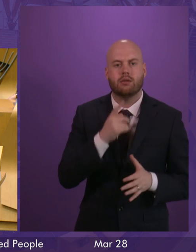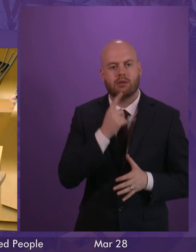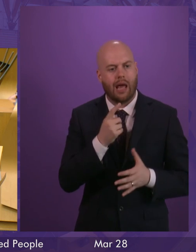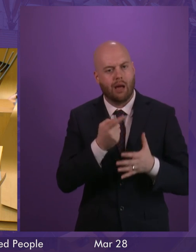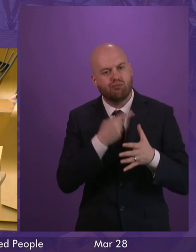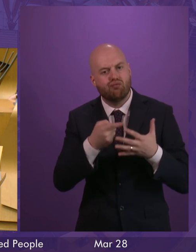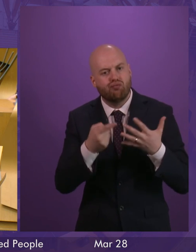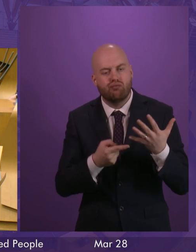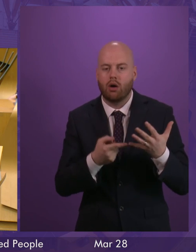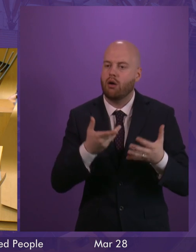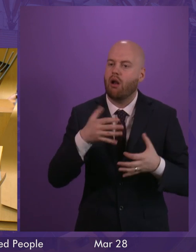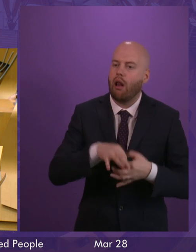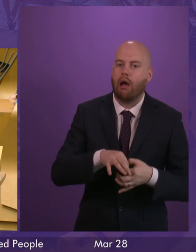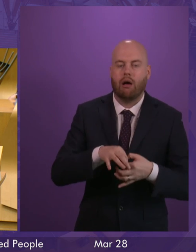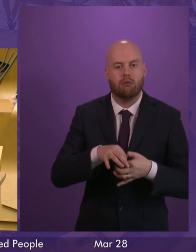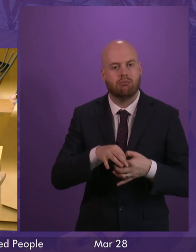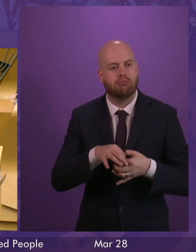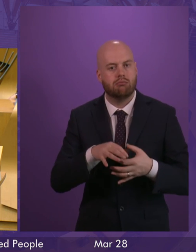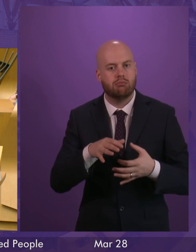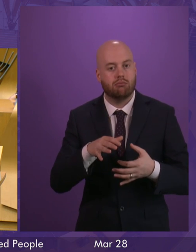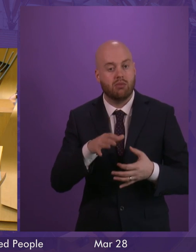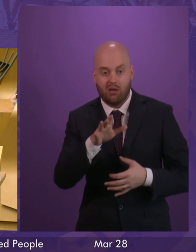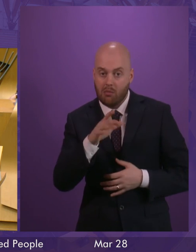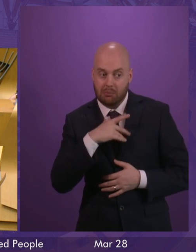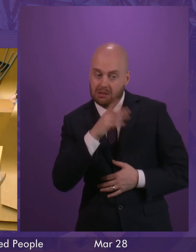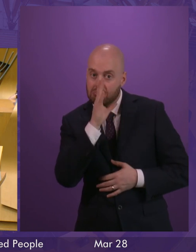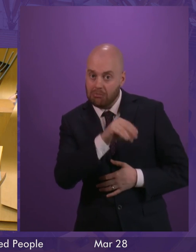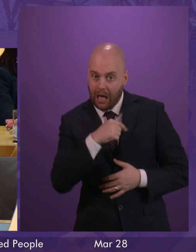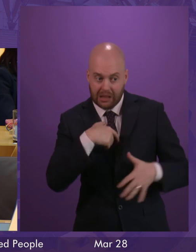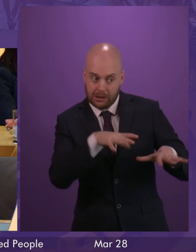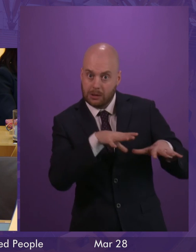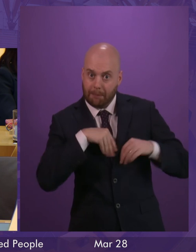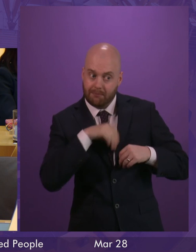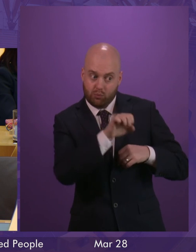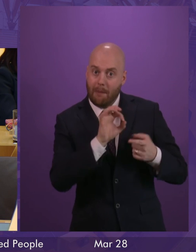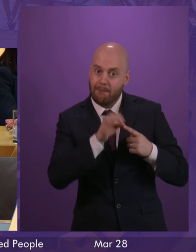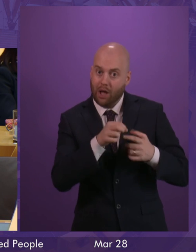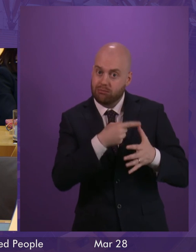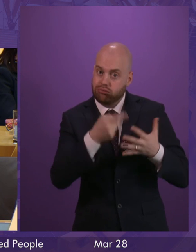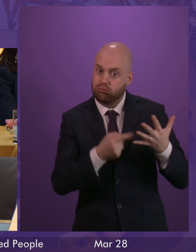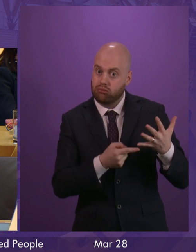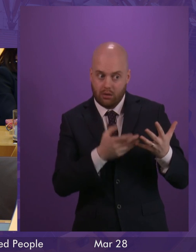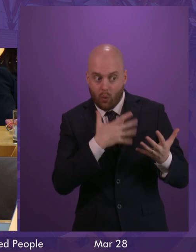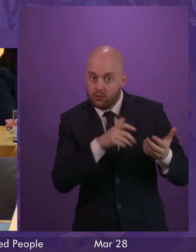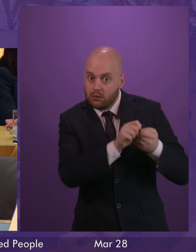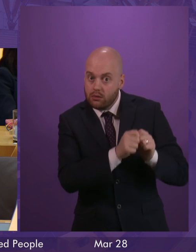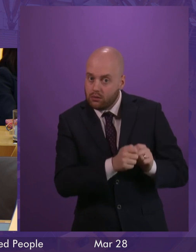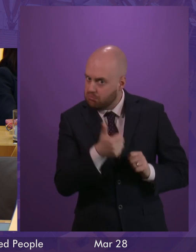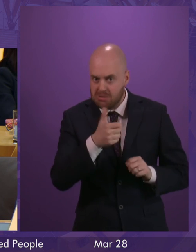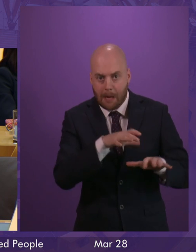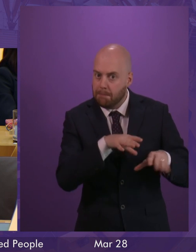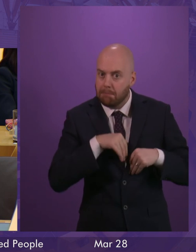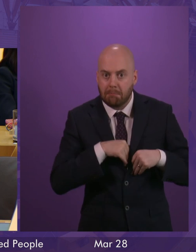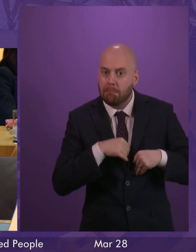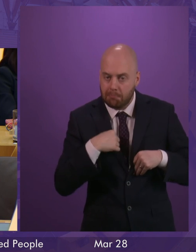issues. I want to also place a record. We will be accepting the Labour amendment this evening as well. He